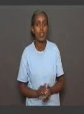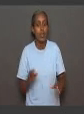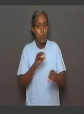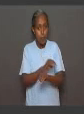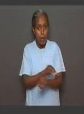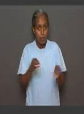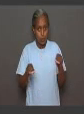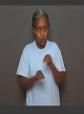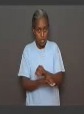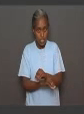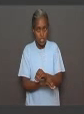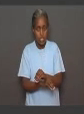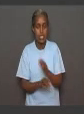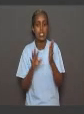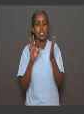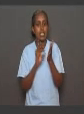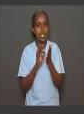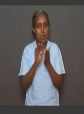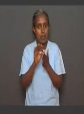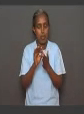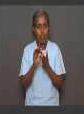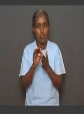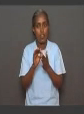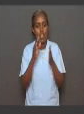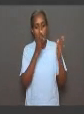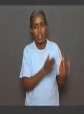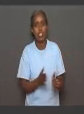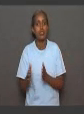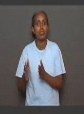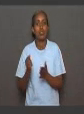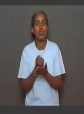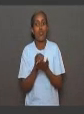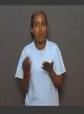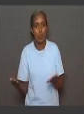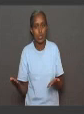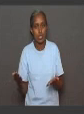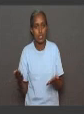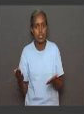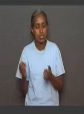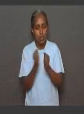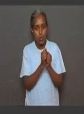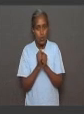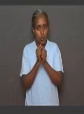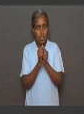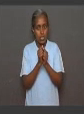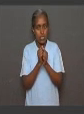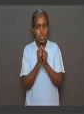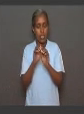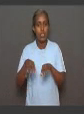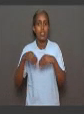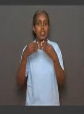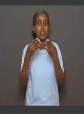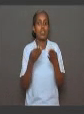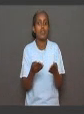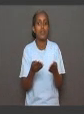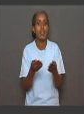Permutation is the number of arrangements of objects with attention given to